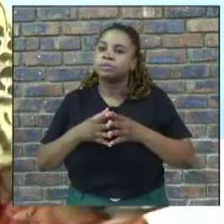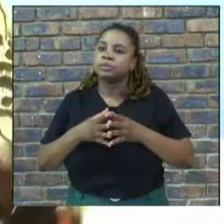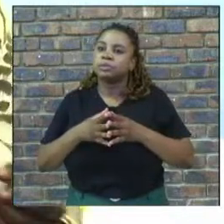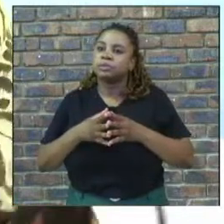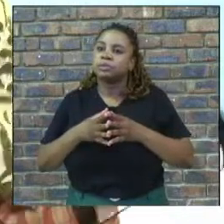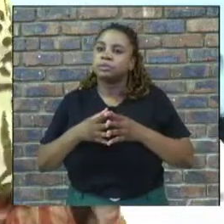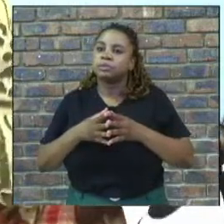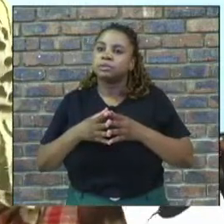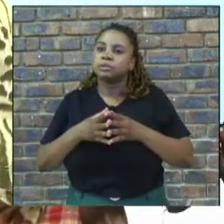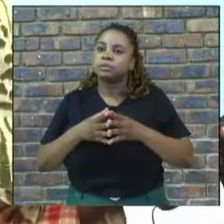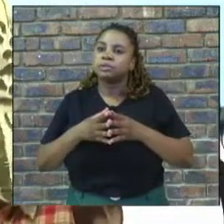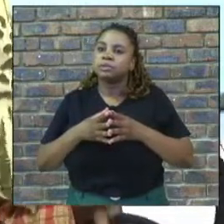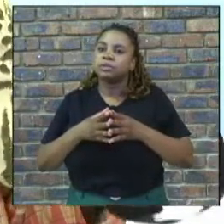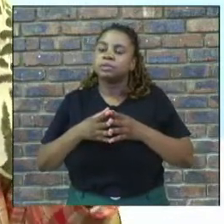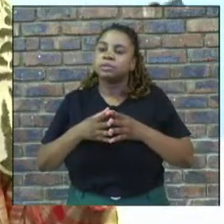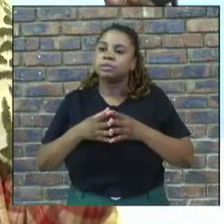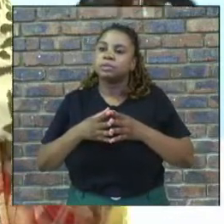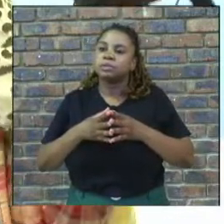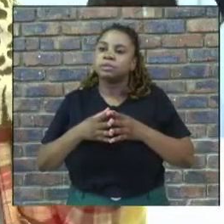kukhulunywa nje kuba